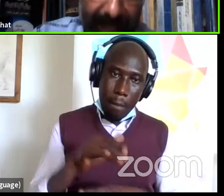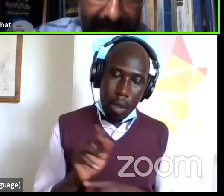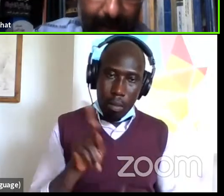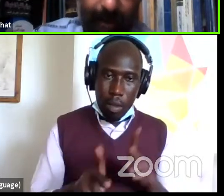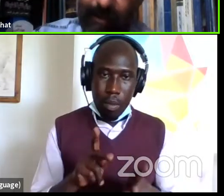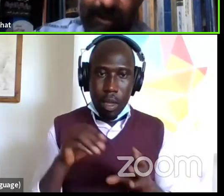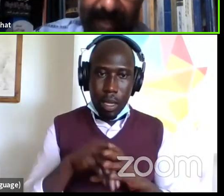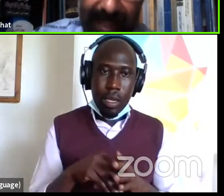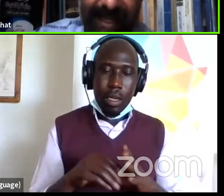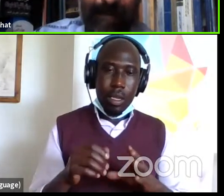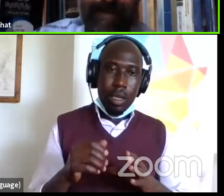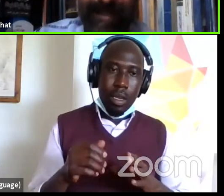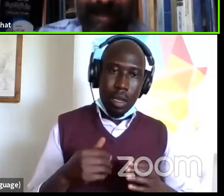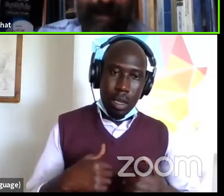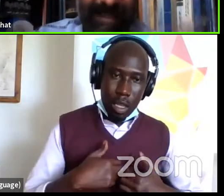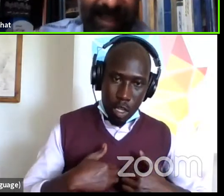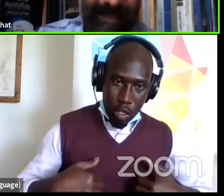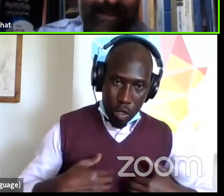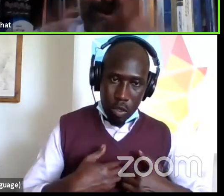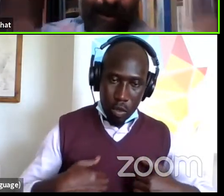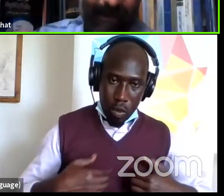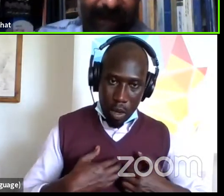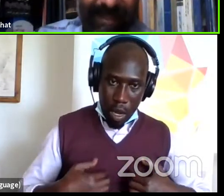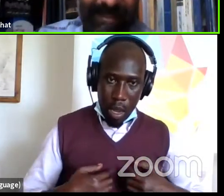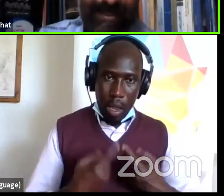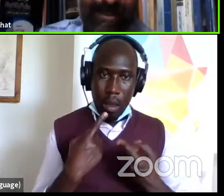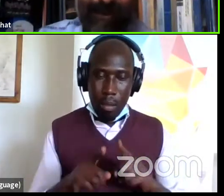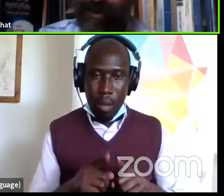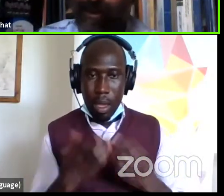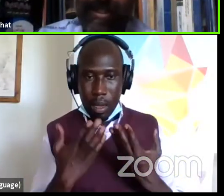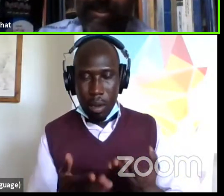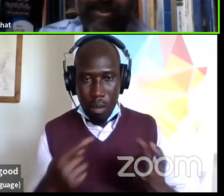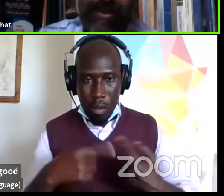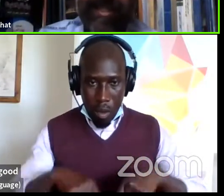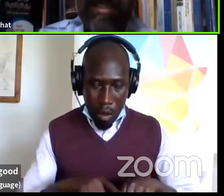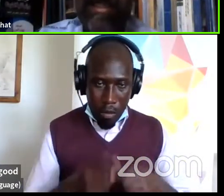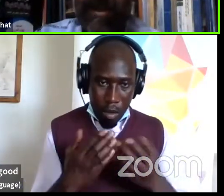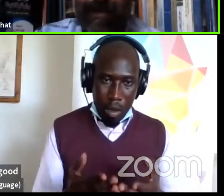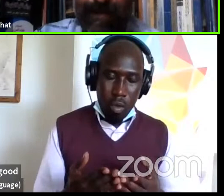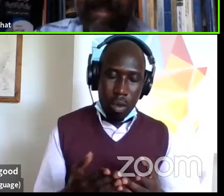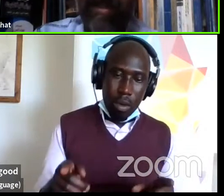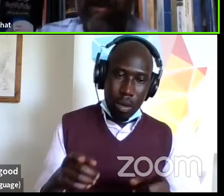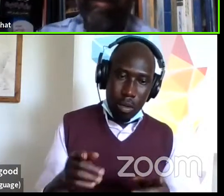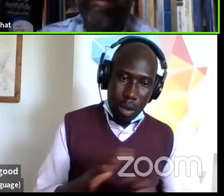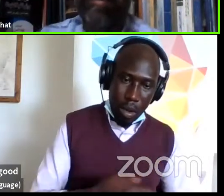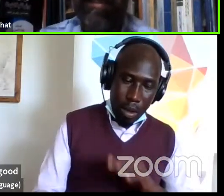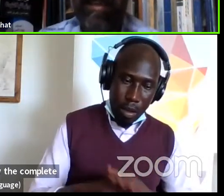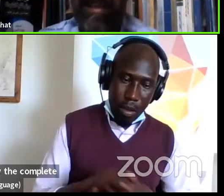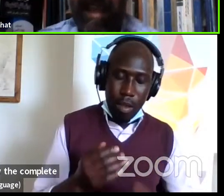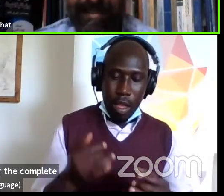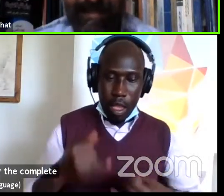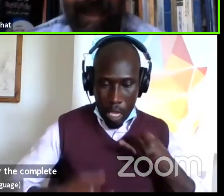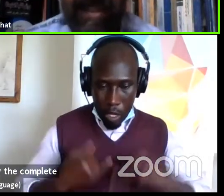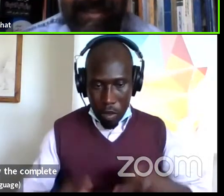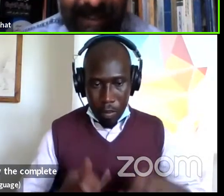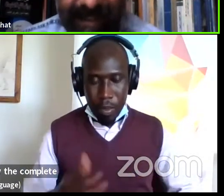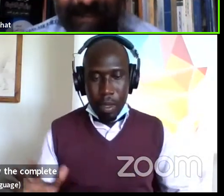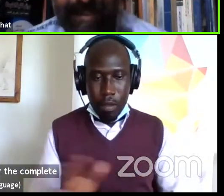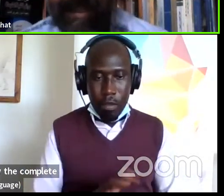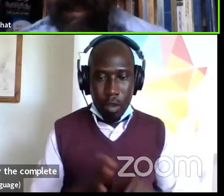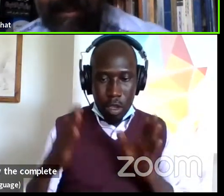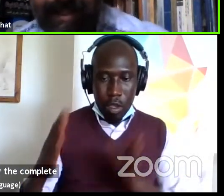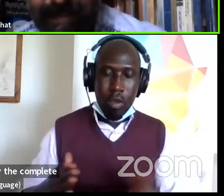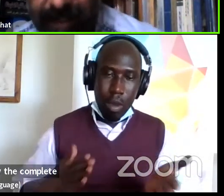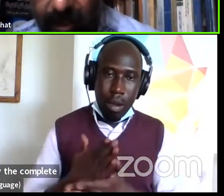in Sudan or in Mauritania. But by the end, all of us we don't enjoy the complete human rights as mentioned